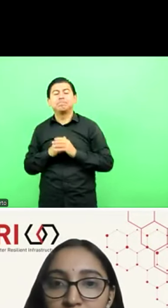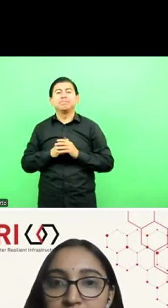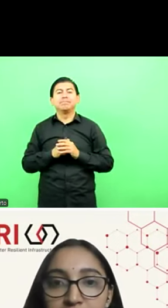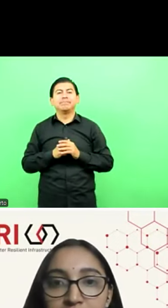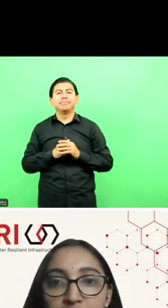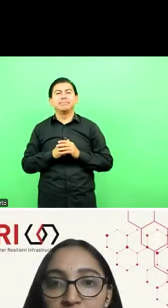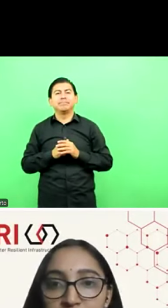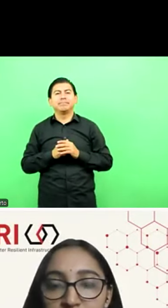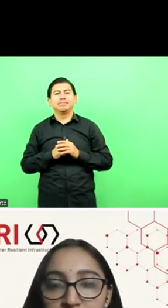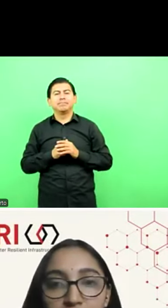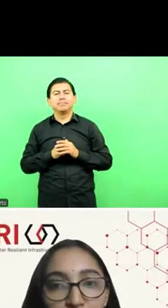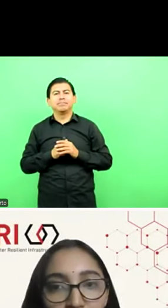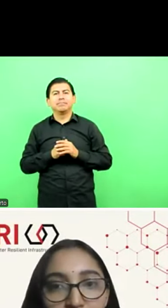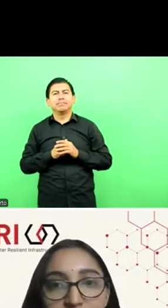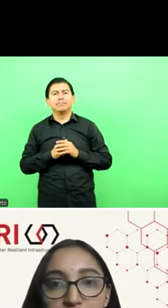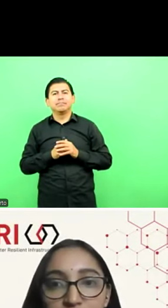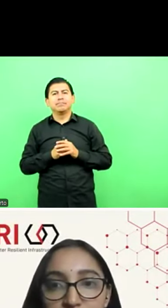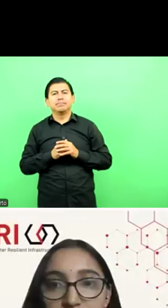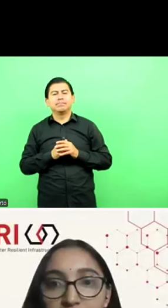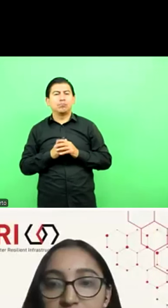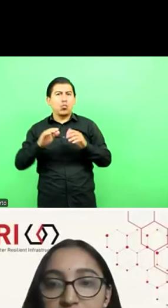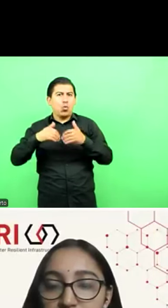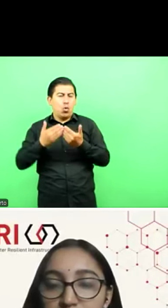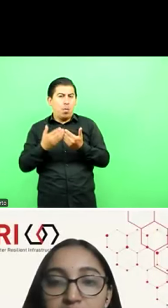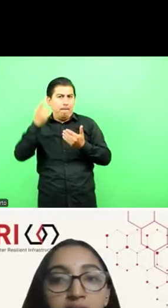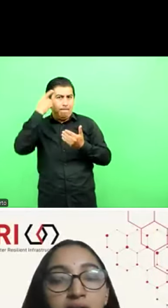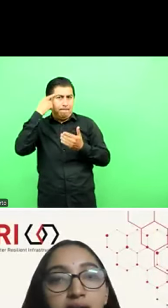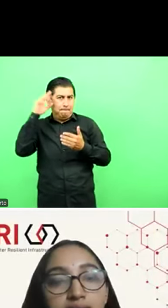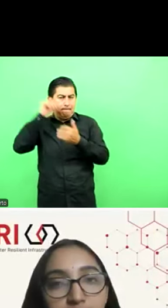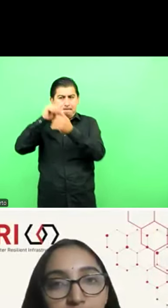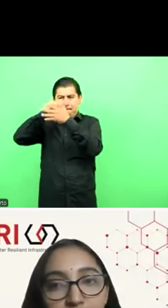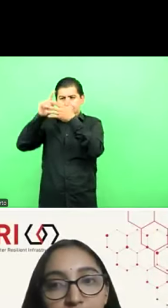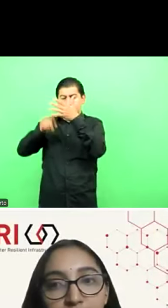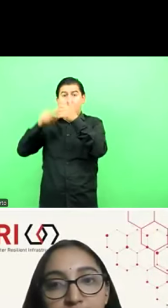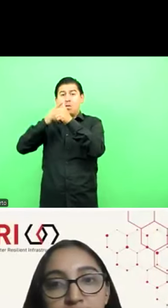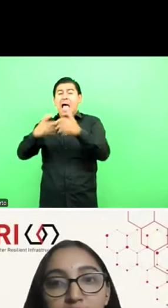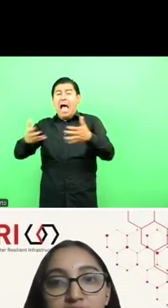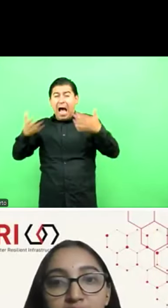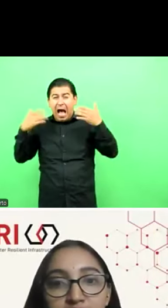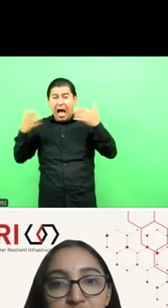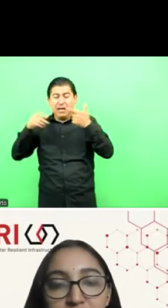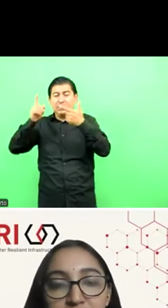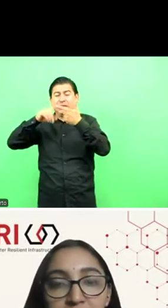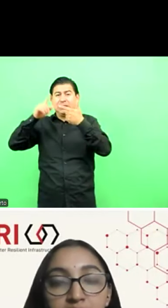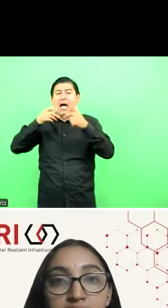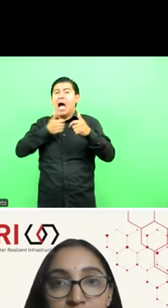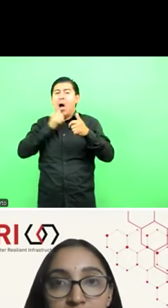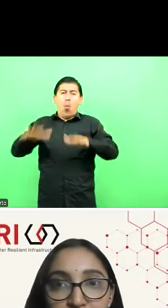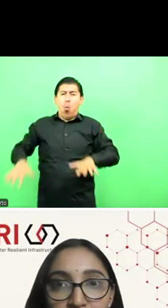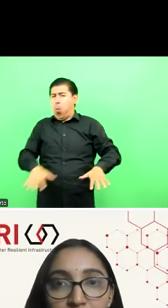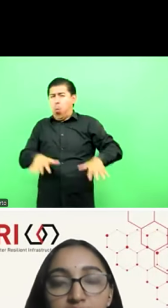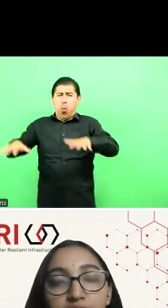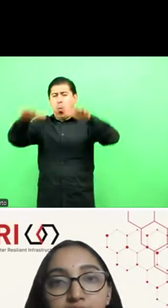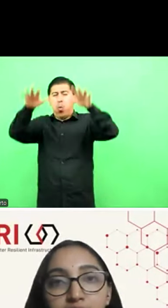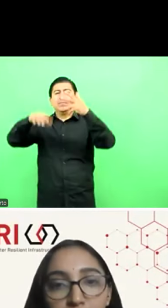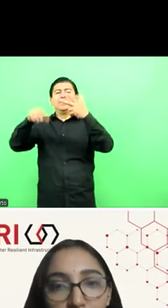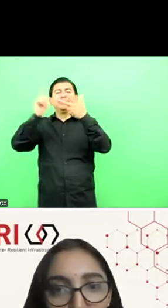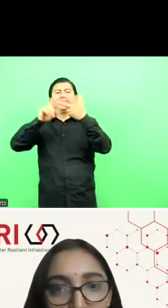ensuring city infrastructure, environment, services, and systems are resilient against climate extremes. This we